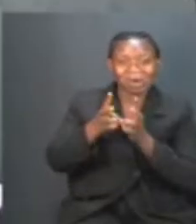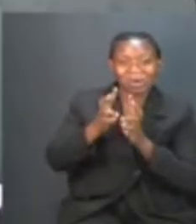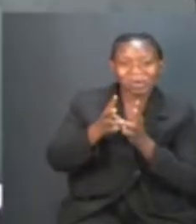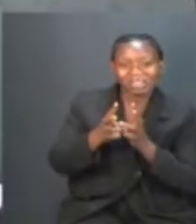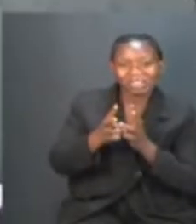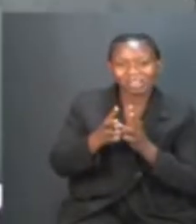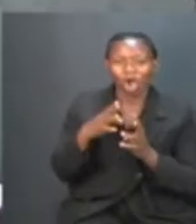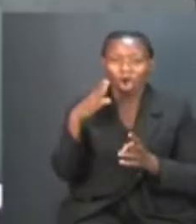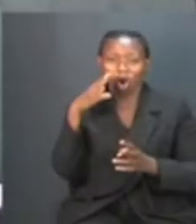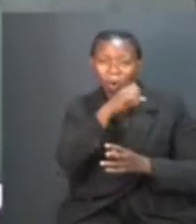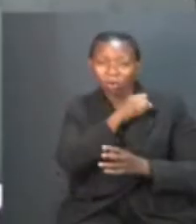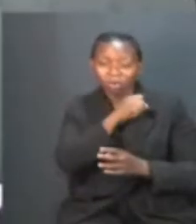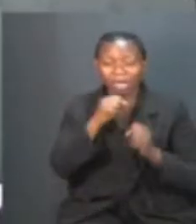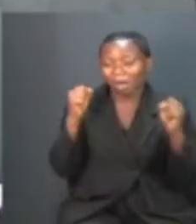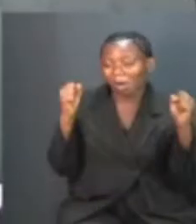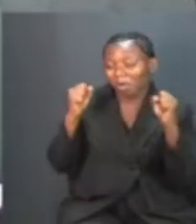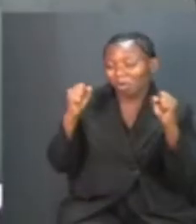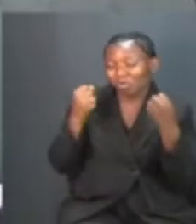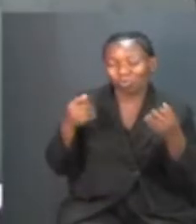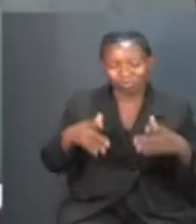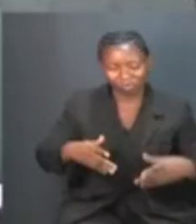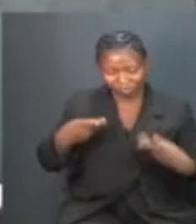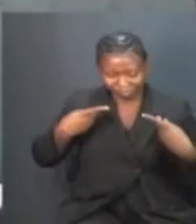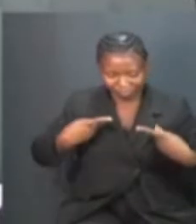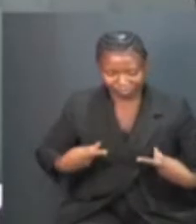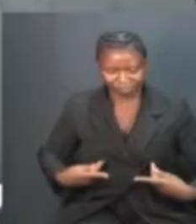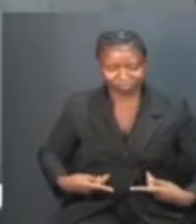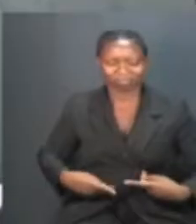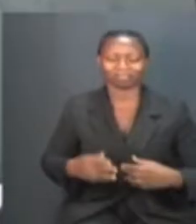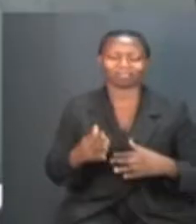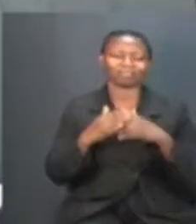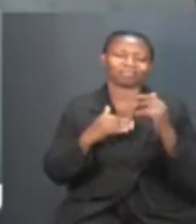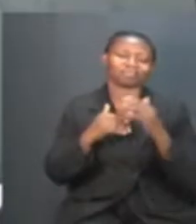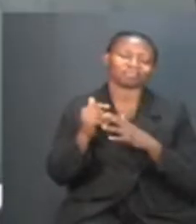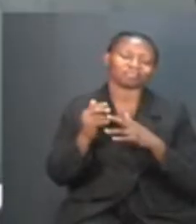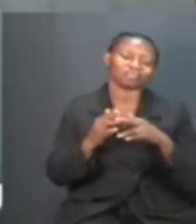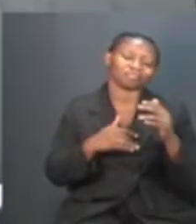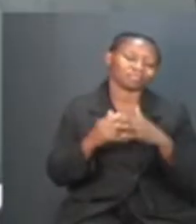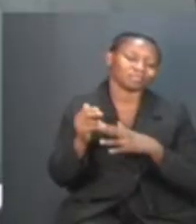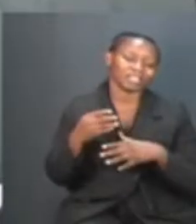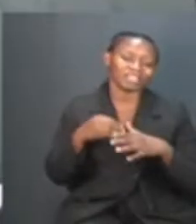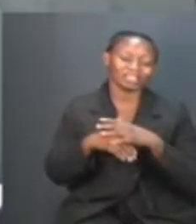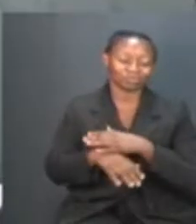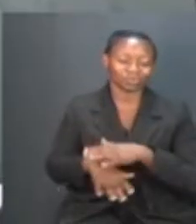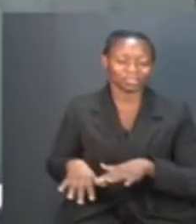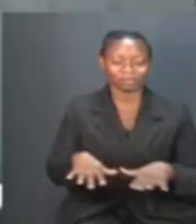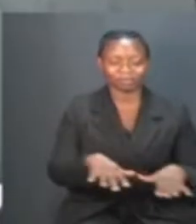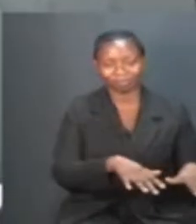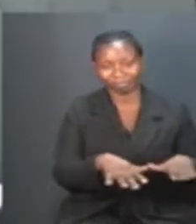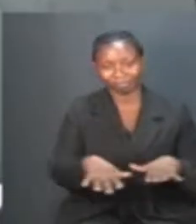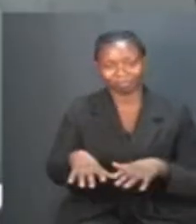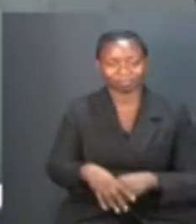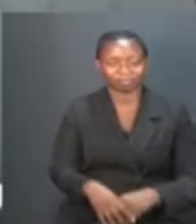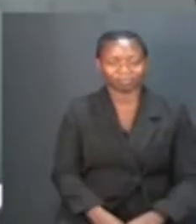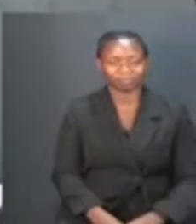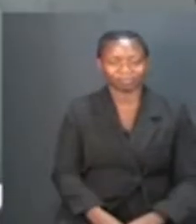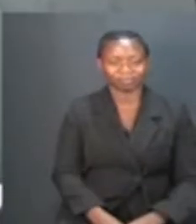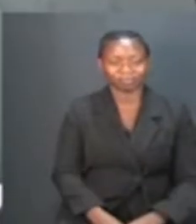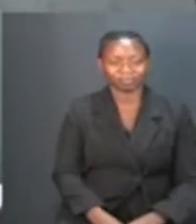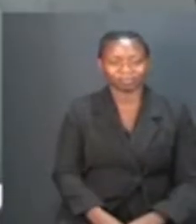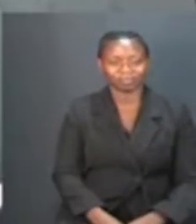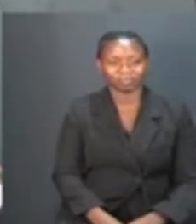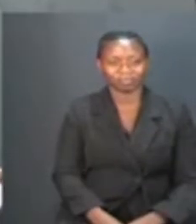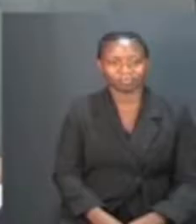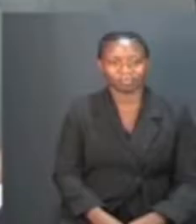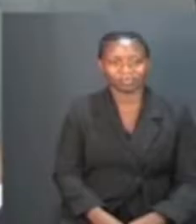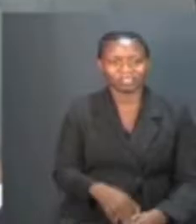whether it is hot or chilled weather, you are comfortable to wear smoke.